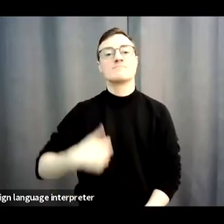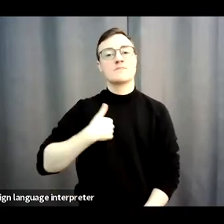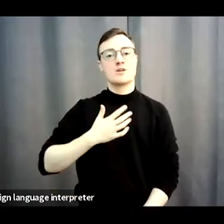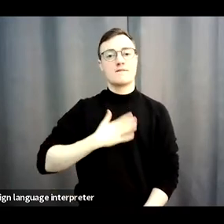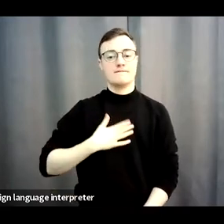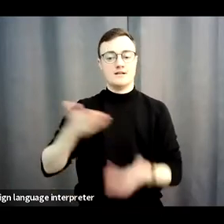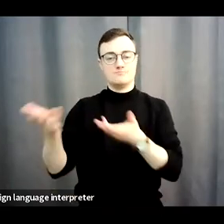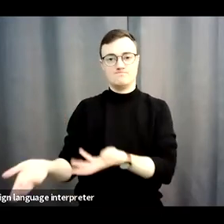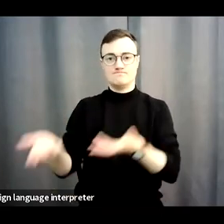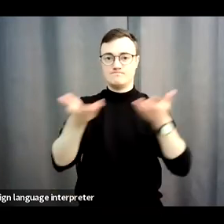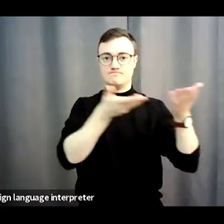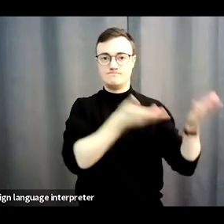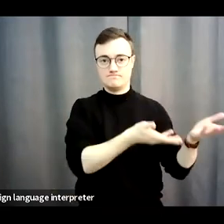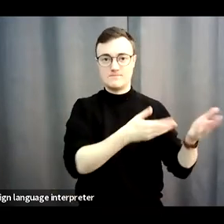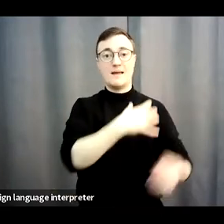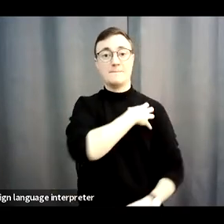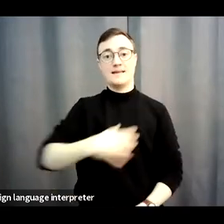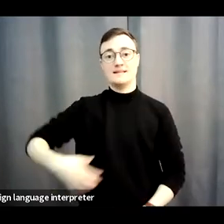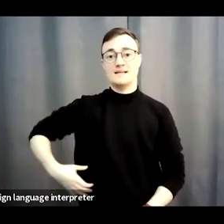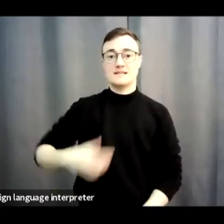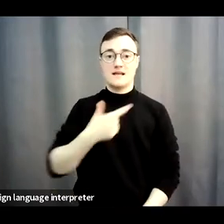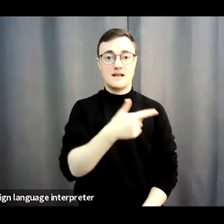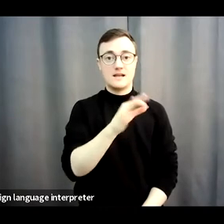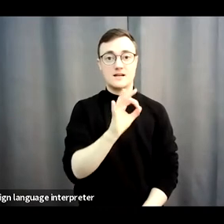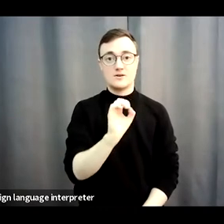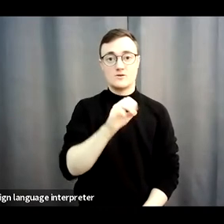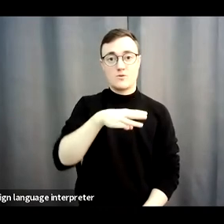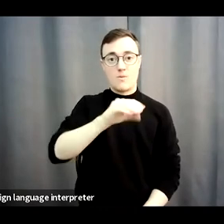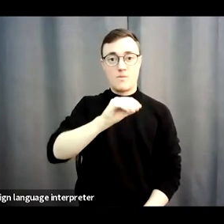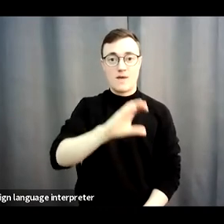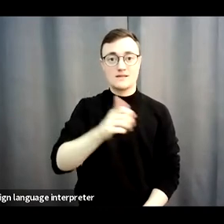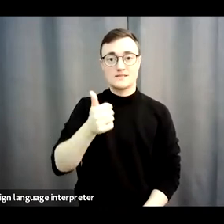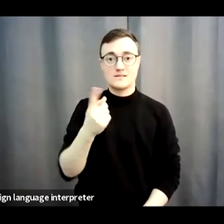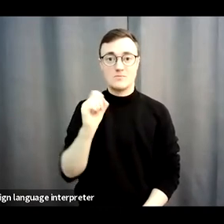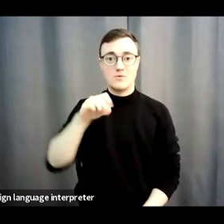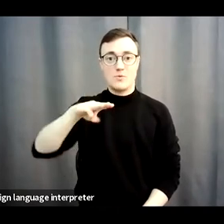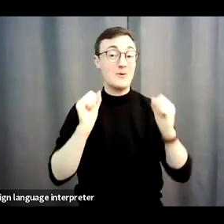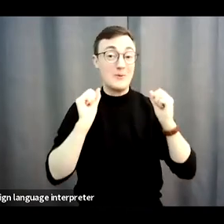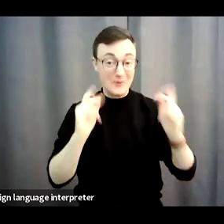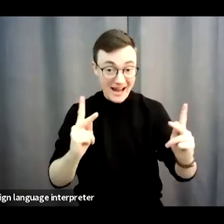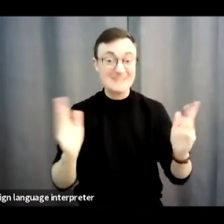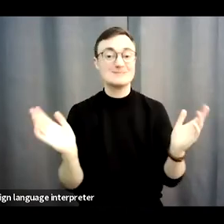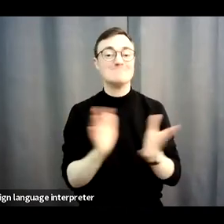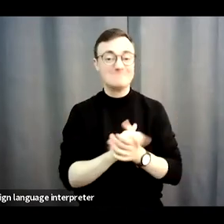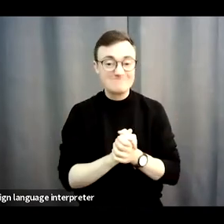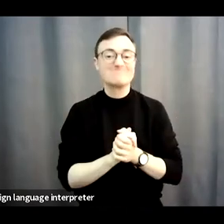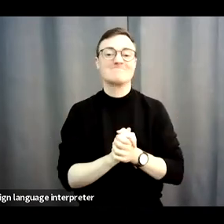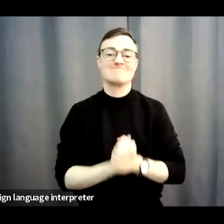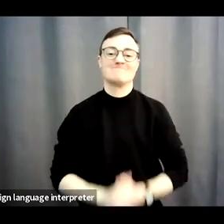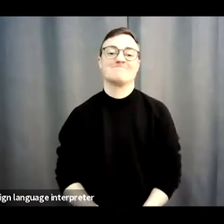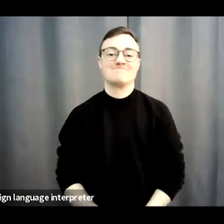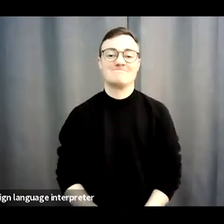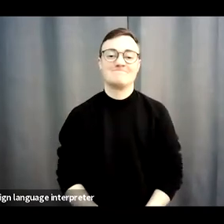to Minister Thomas Blomqvist for his remarks. Over to you. Dear